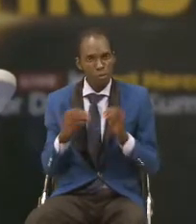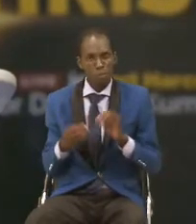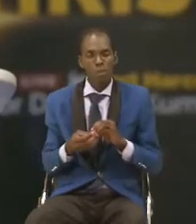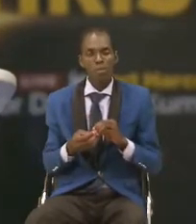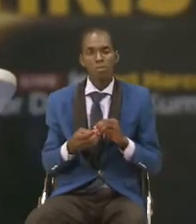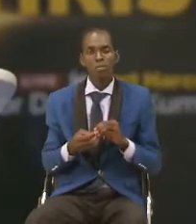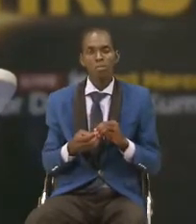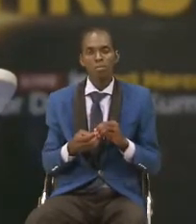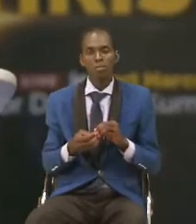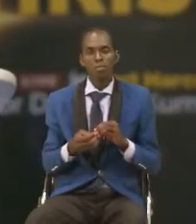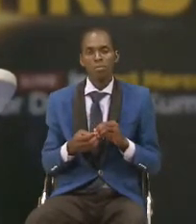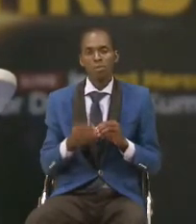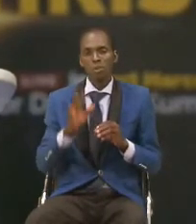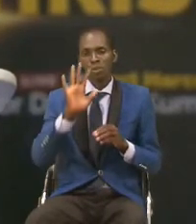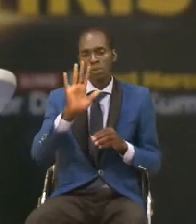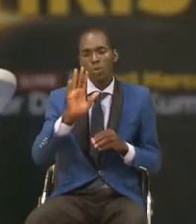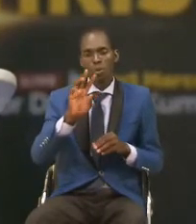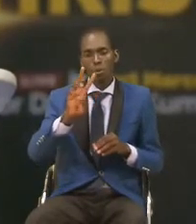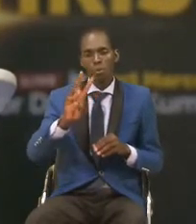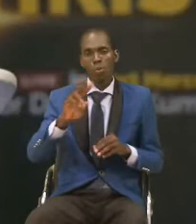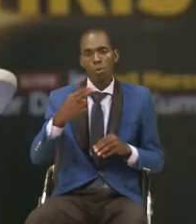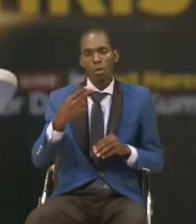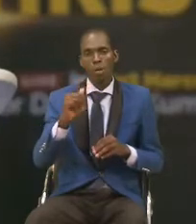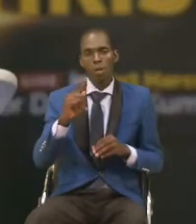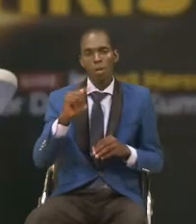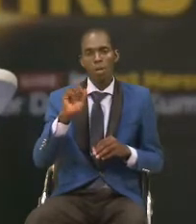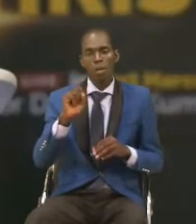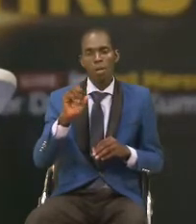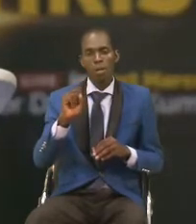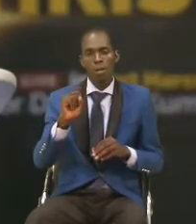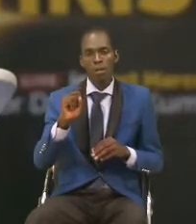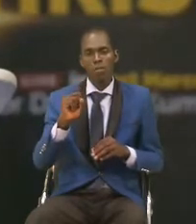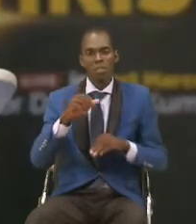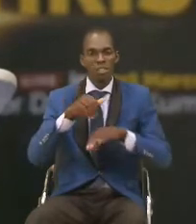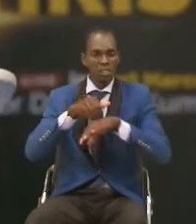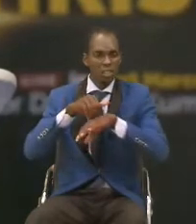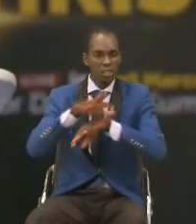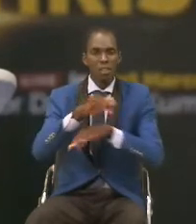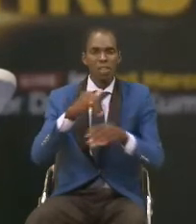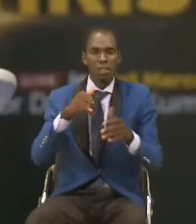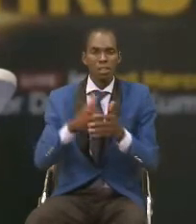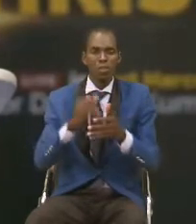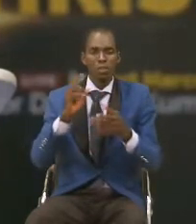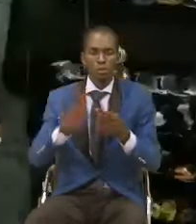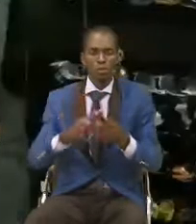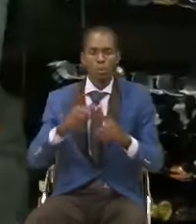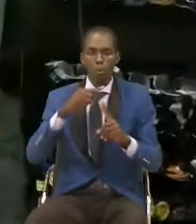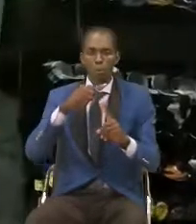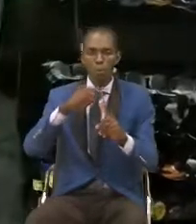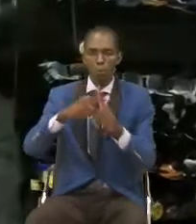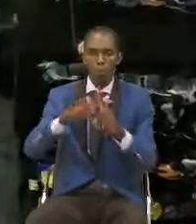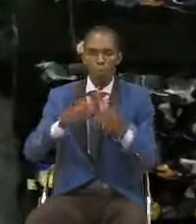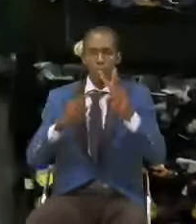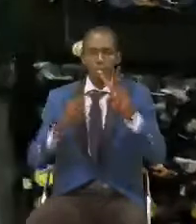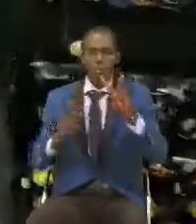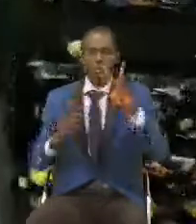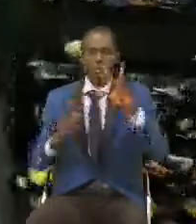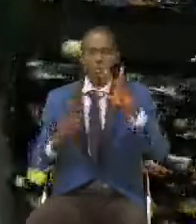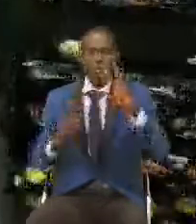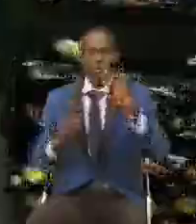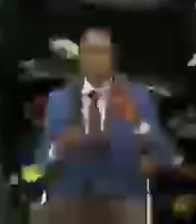email address via sms or whatsapp to plus